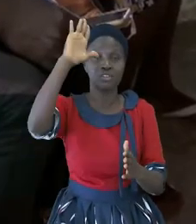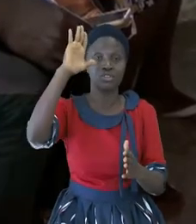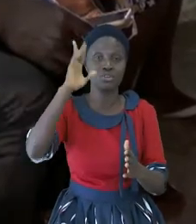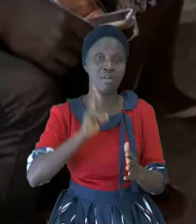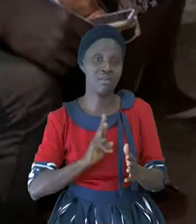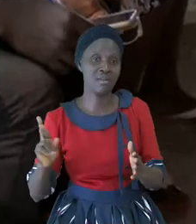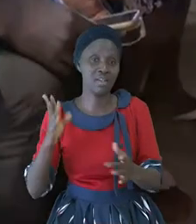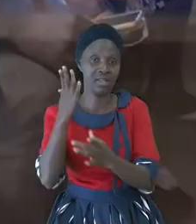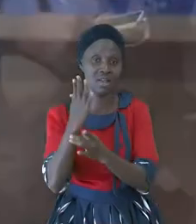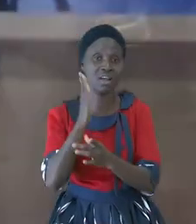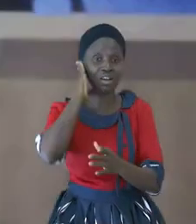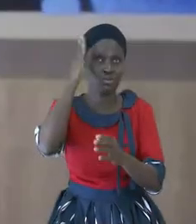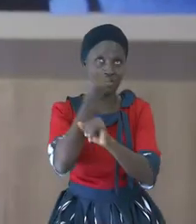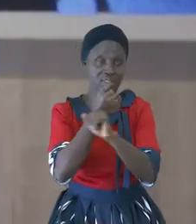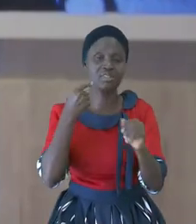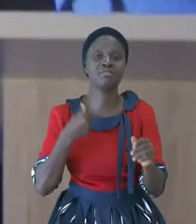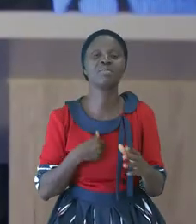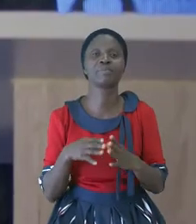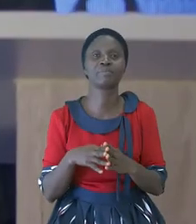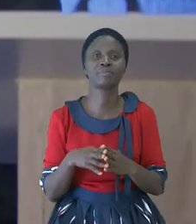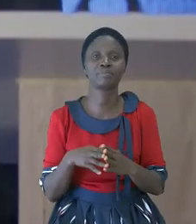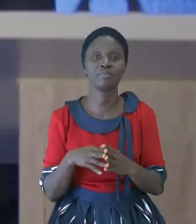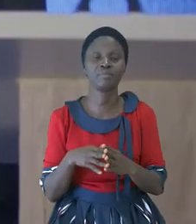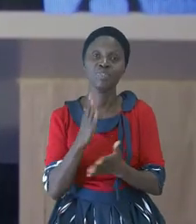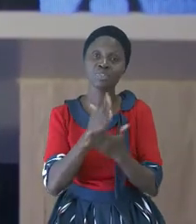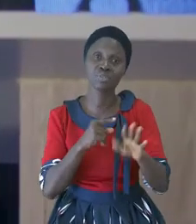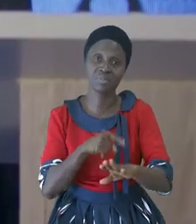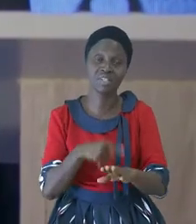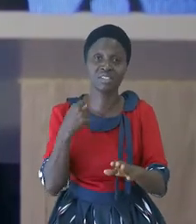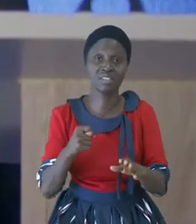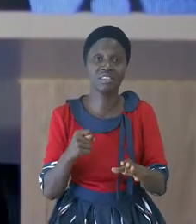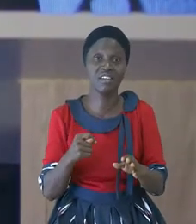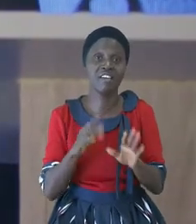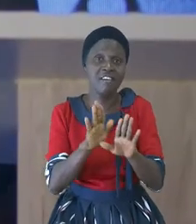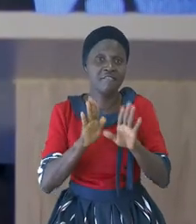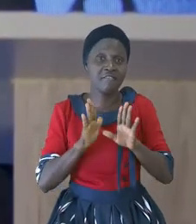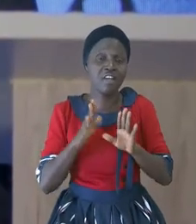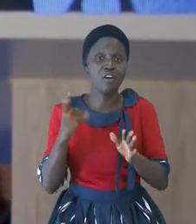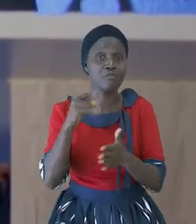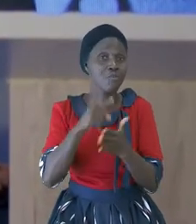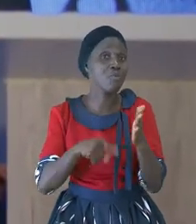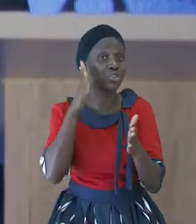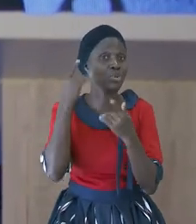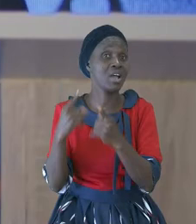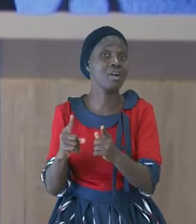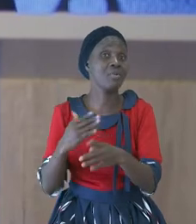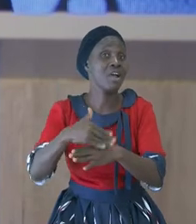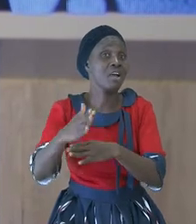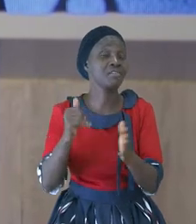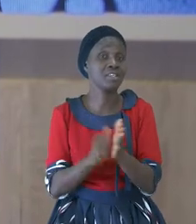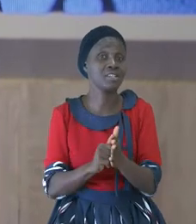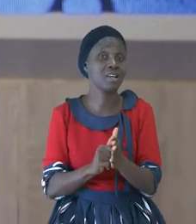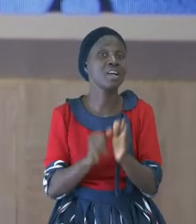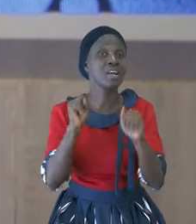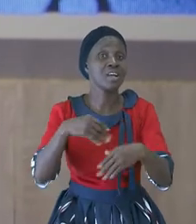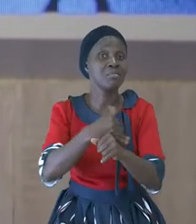trouble, sometimes the fear of what may come after that will make you to forget even how to pray.